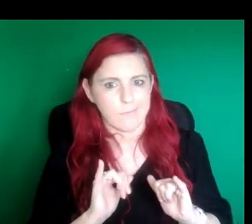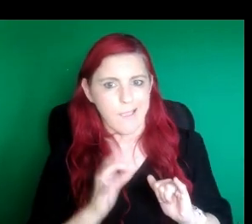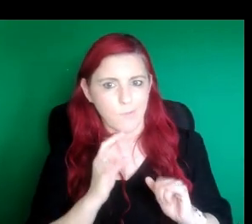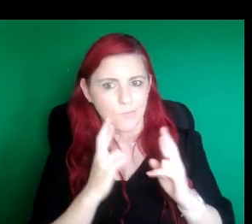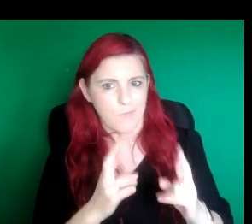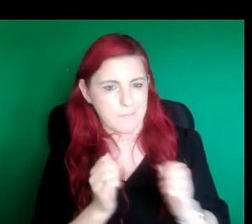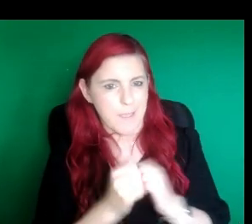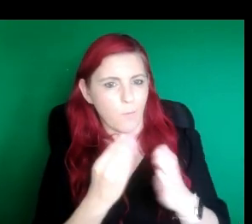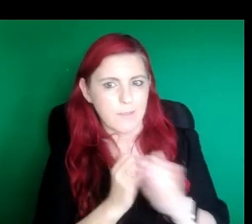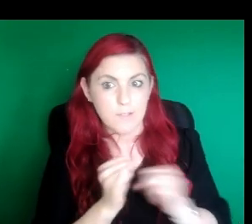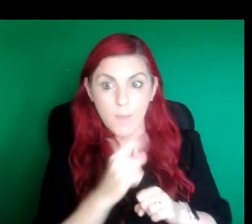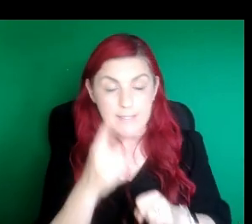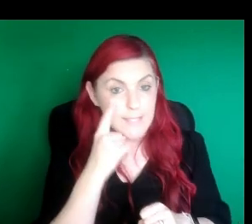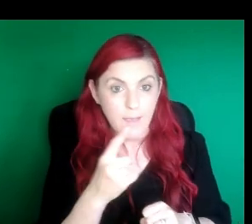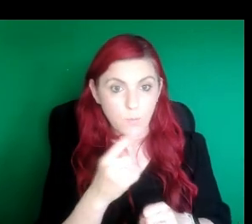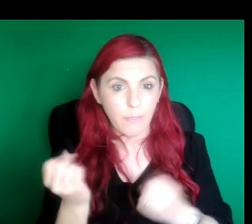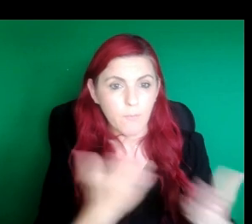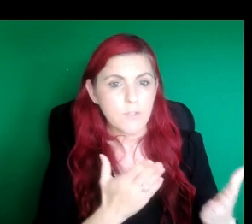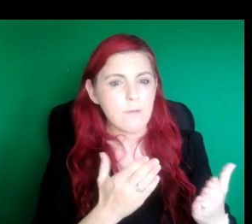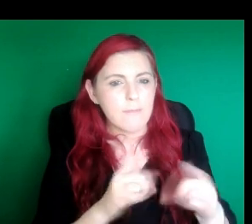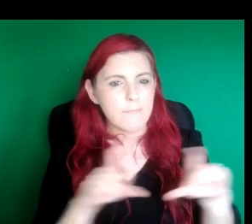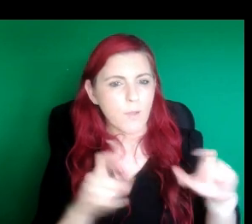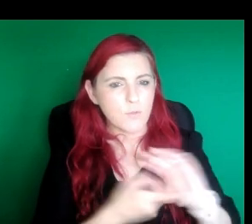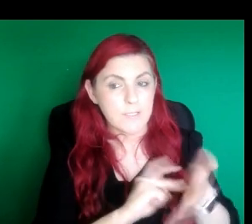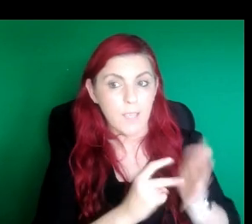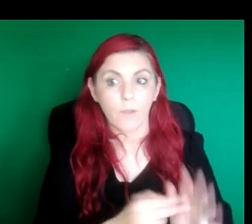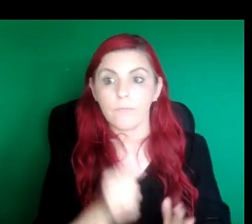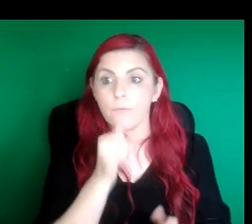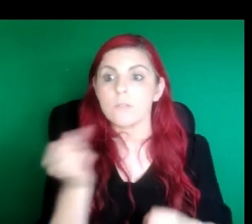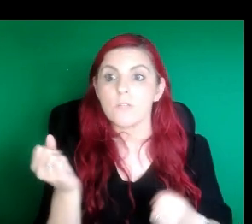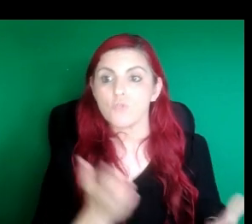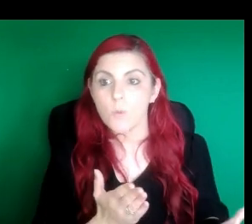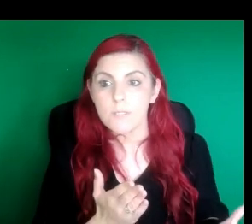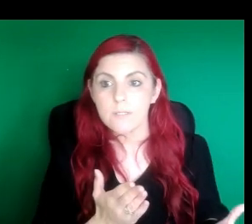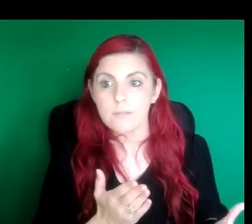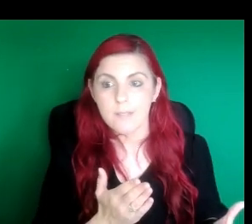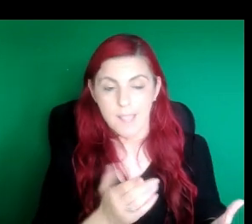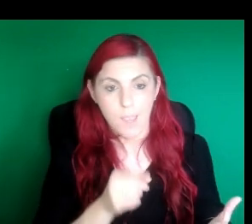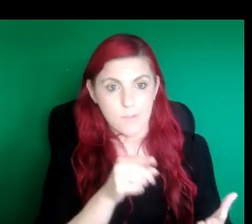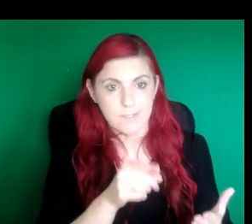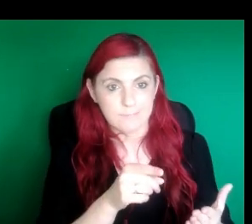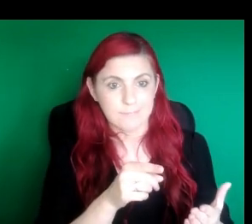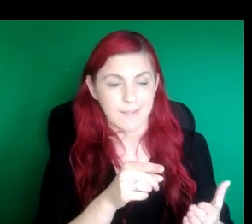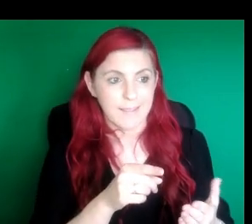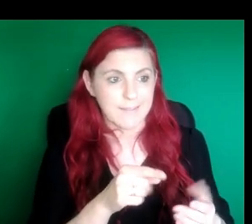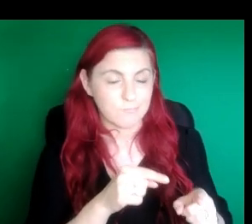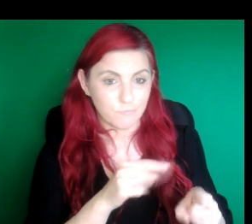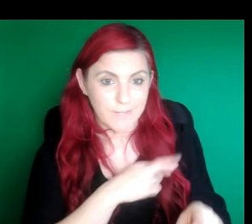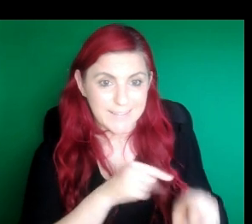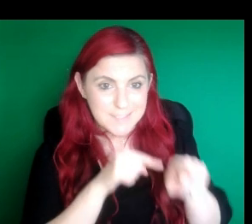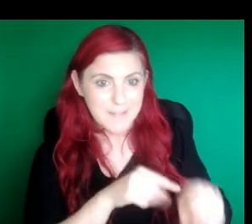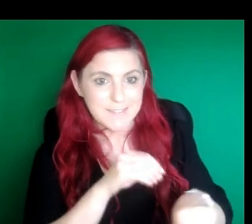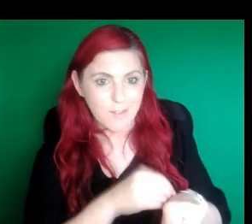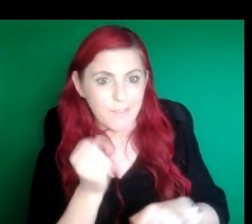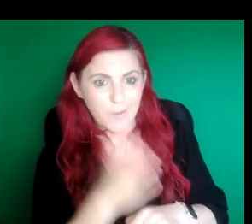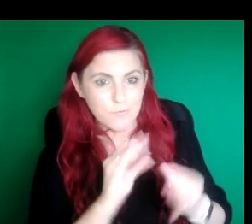we see that with the voucher scheme in Ireland, that when the voucher scheme was brought in, it was an immediate drain on the availability of interpreters